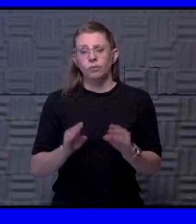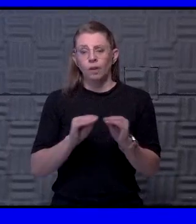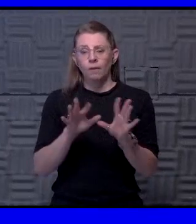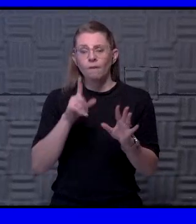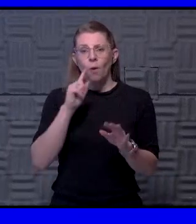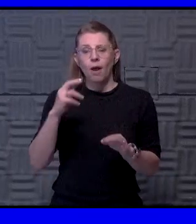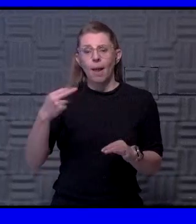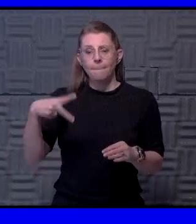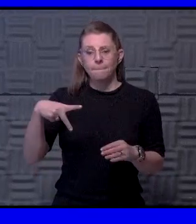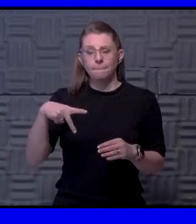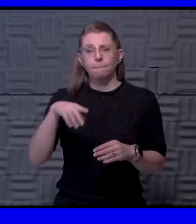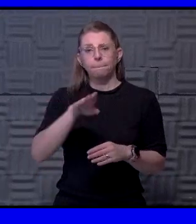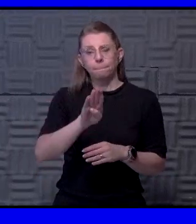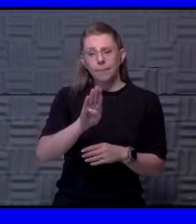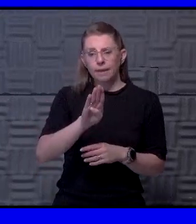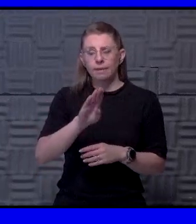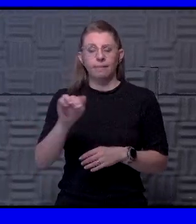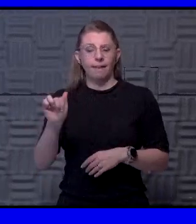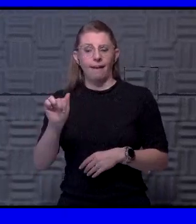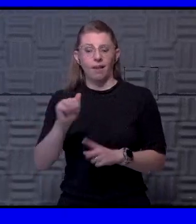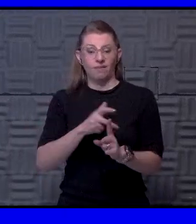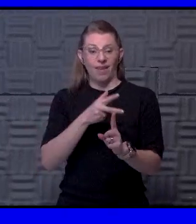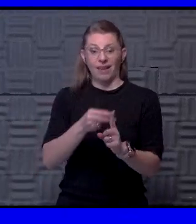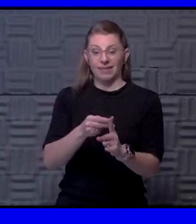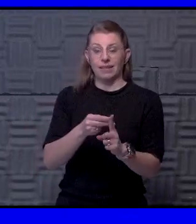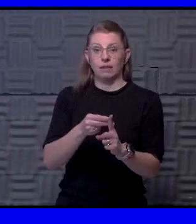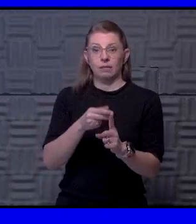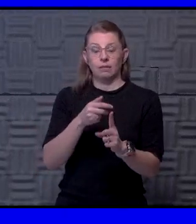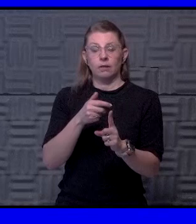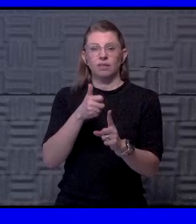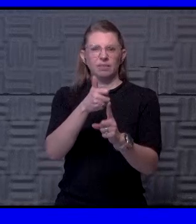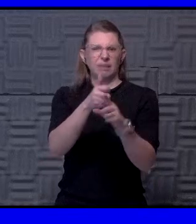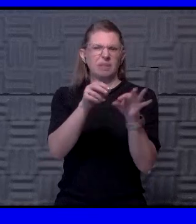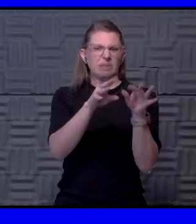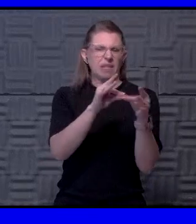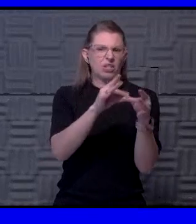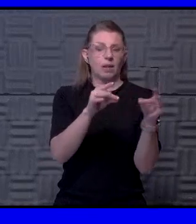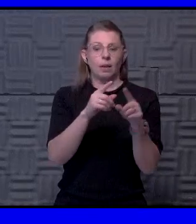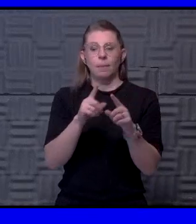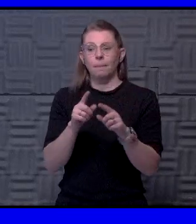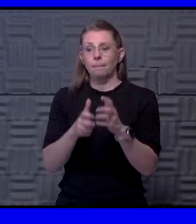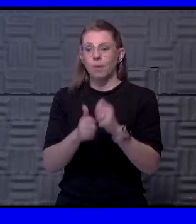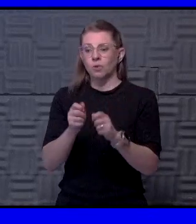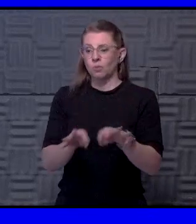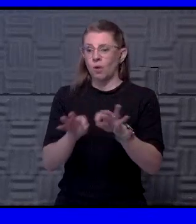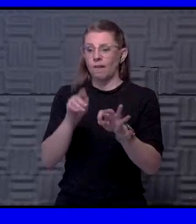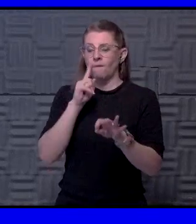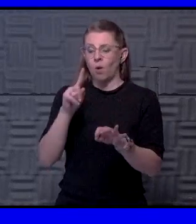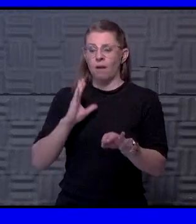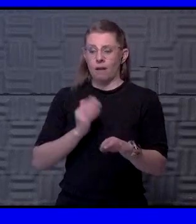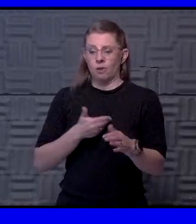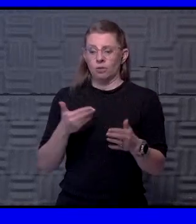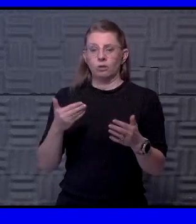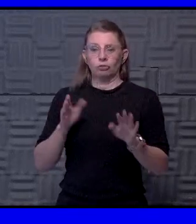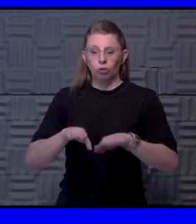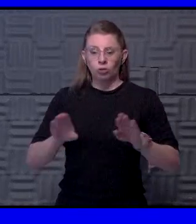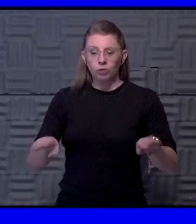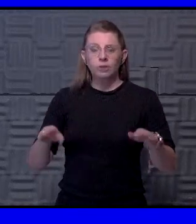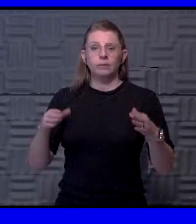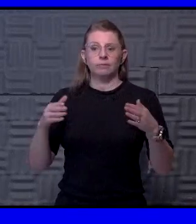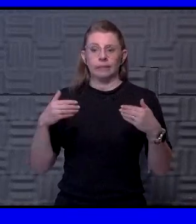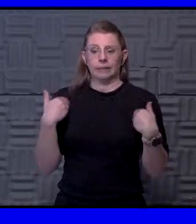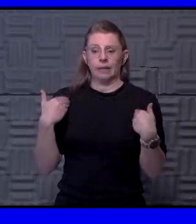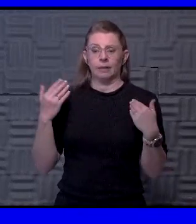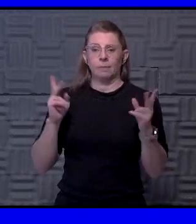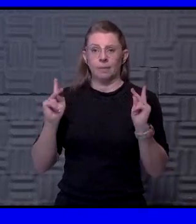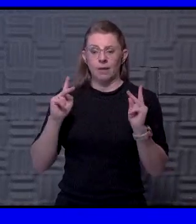hepatitis B and A, that vaccine, as he was talking about, but more importantly, for our children and our young people, we know the efficacy